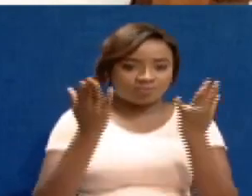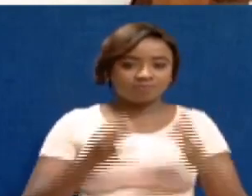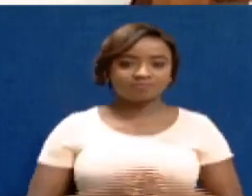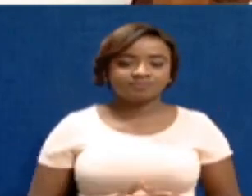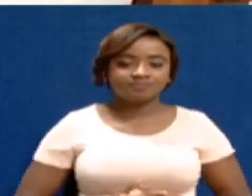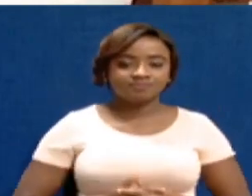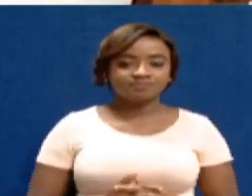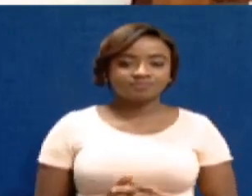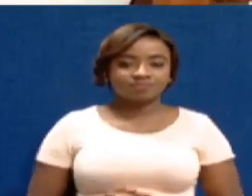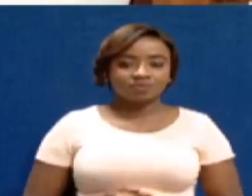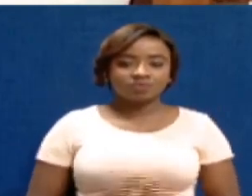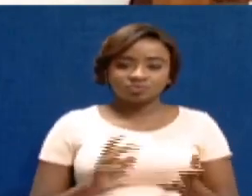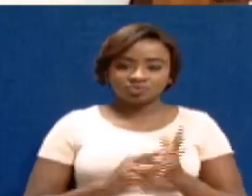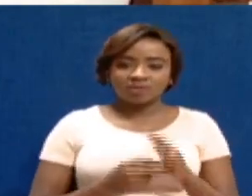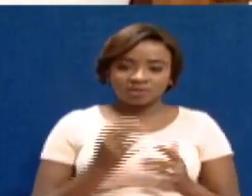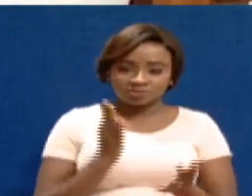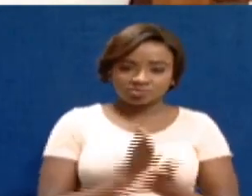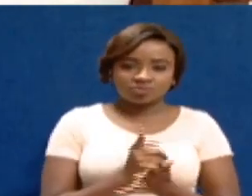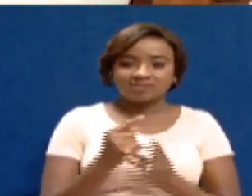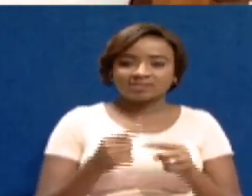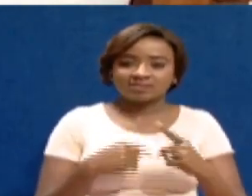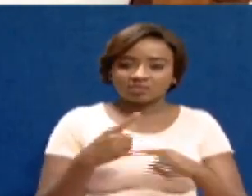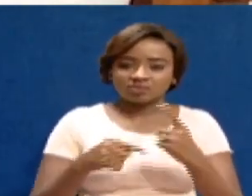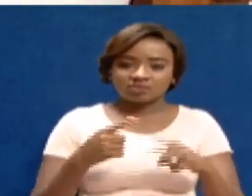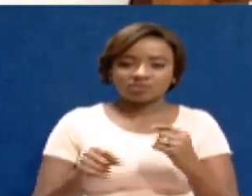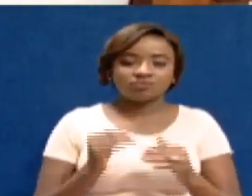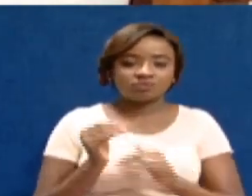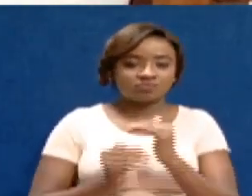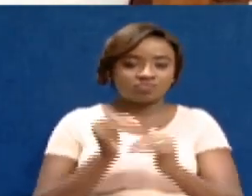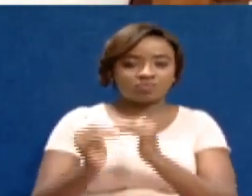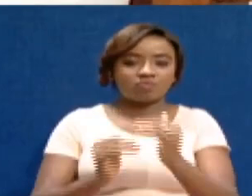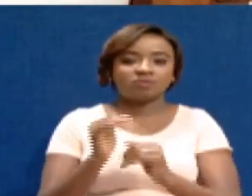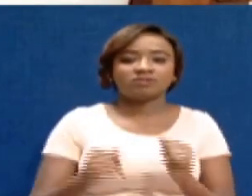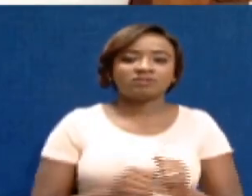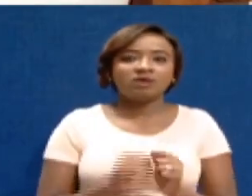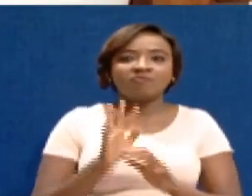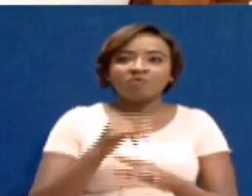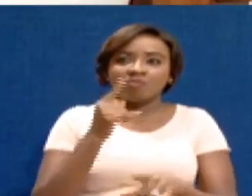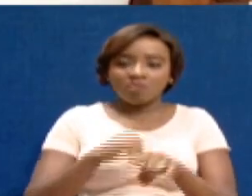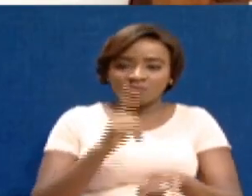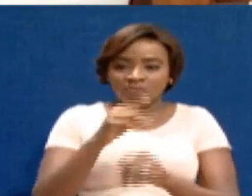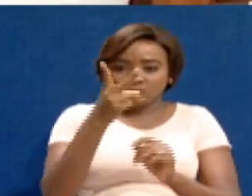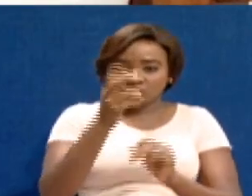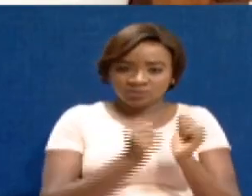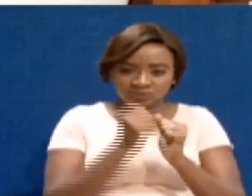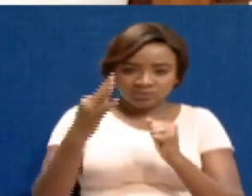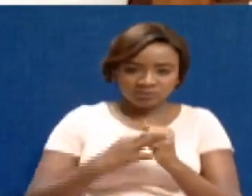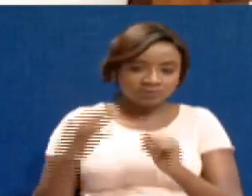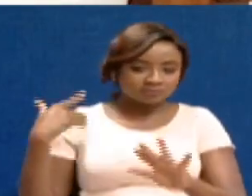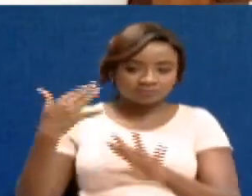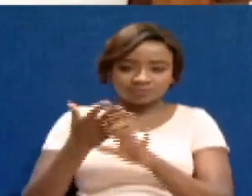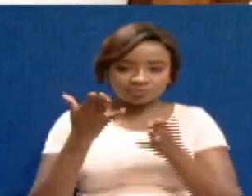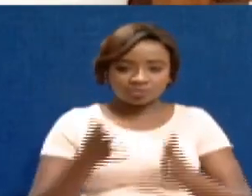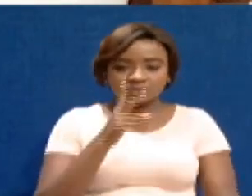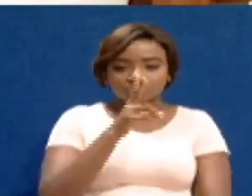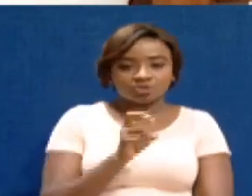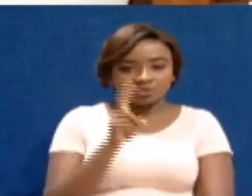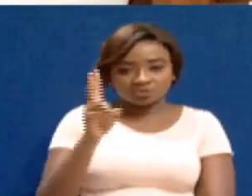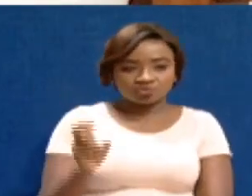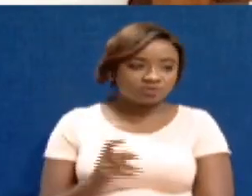have had this cycle of violence. Let me go back to 2007, post-election violence, where we